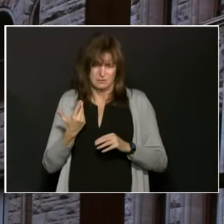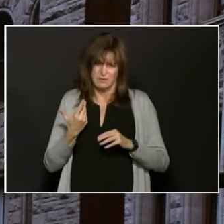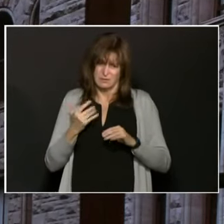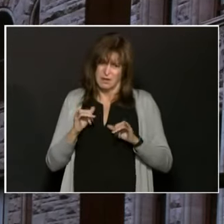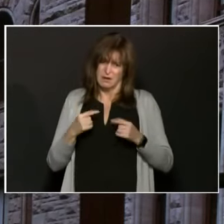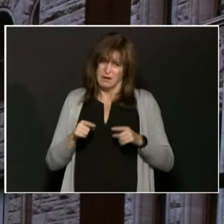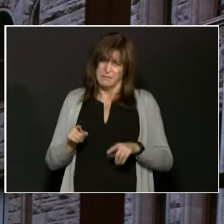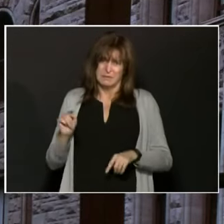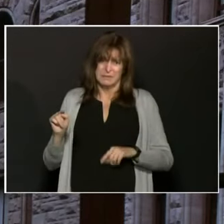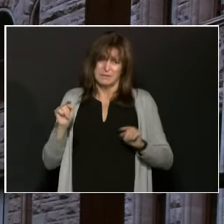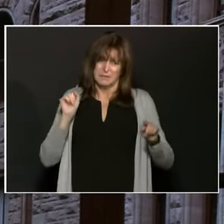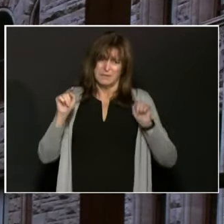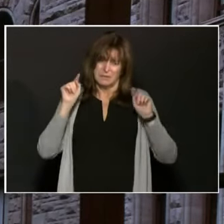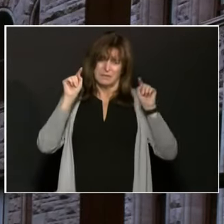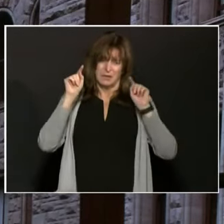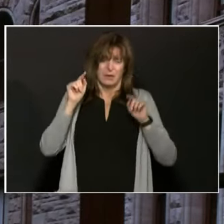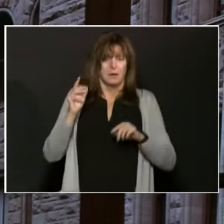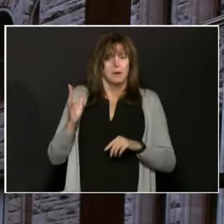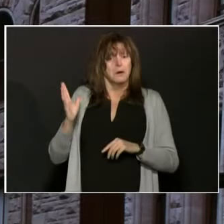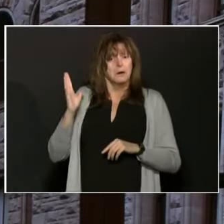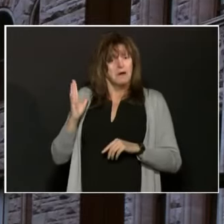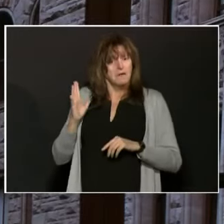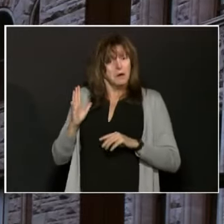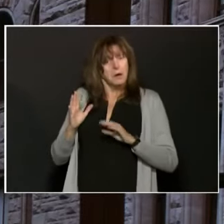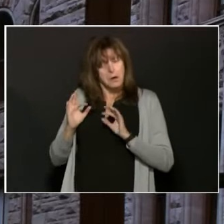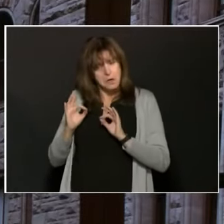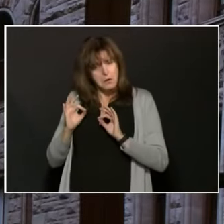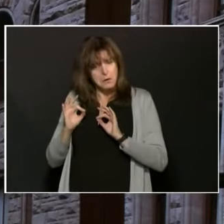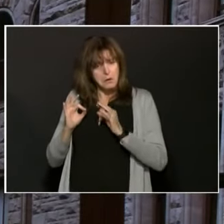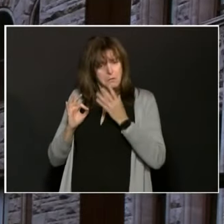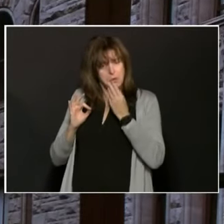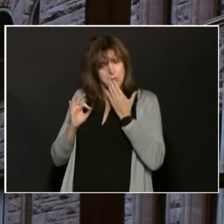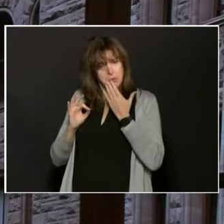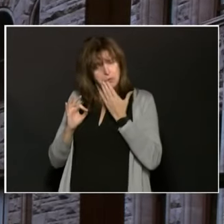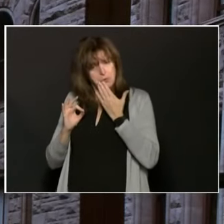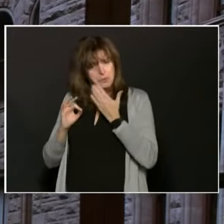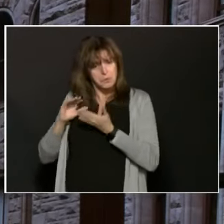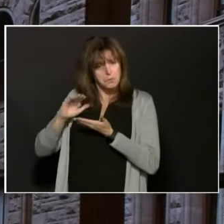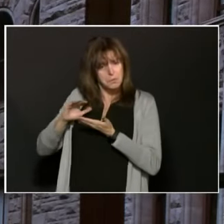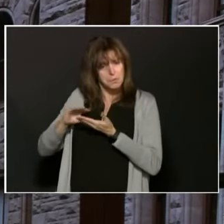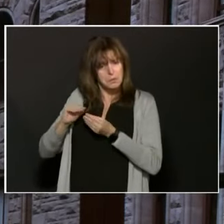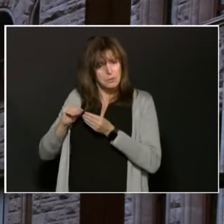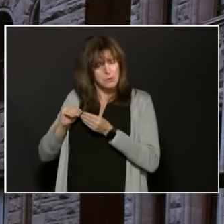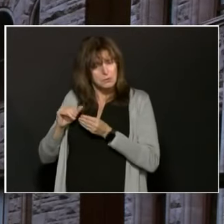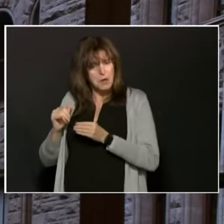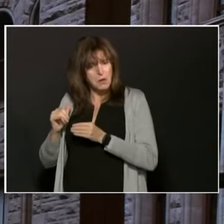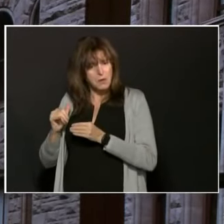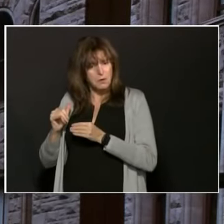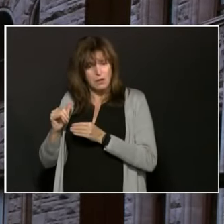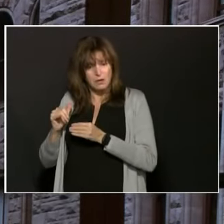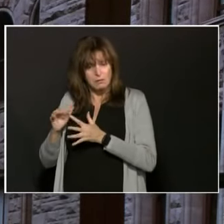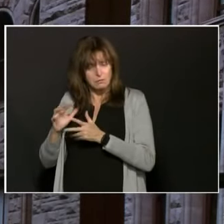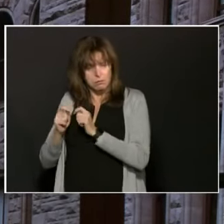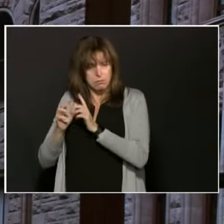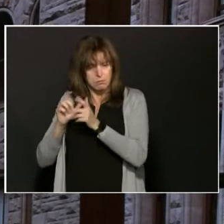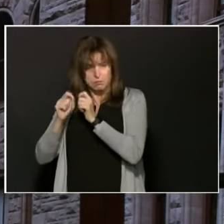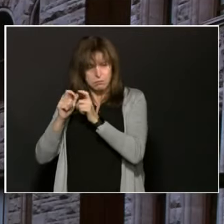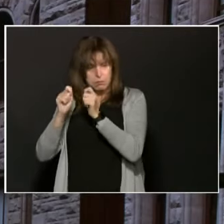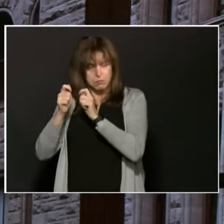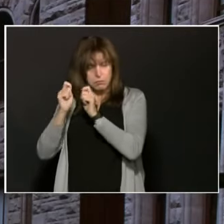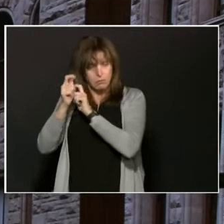been historically for a while in very low levels in green and yellow. So we're still seeing